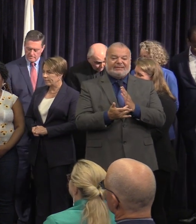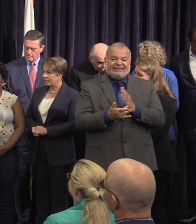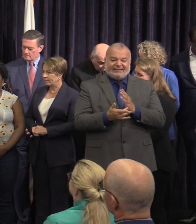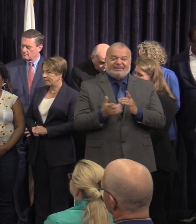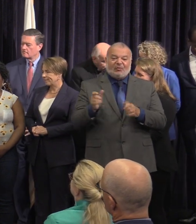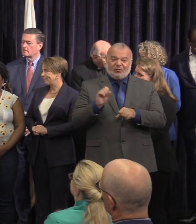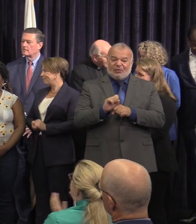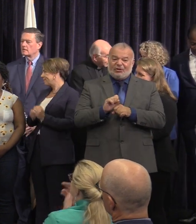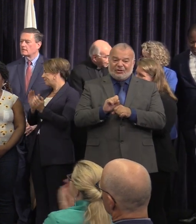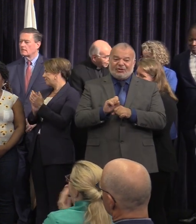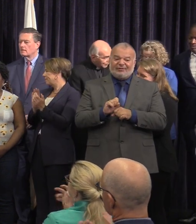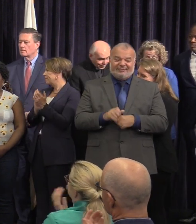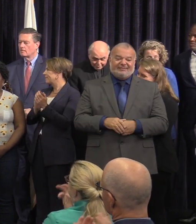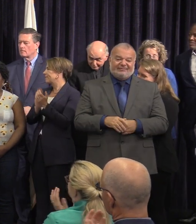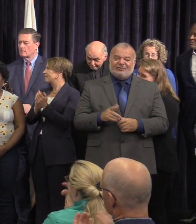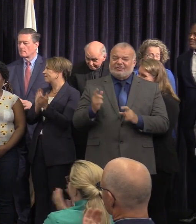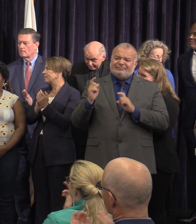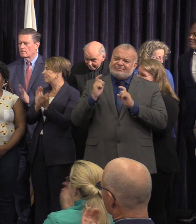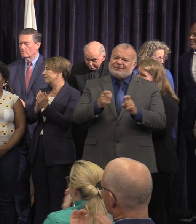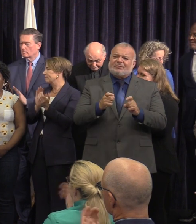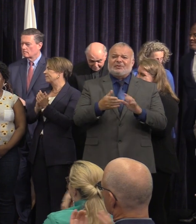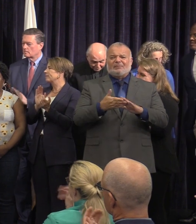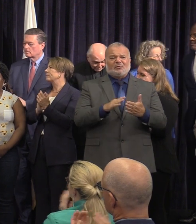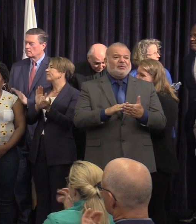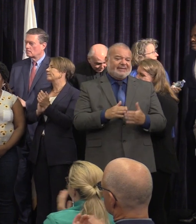Again, let's welcome Jerry.